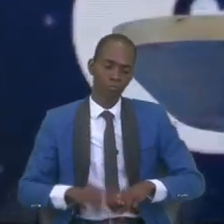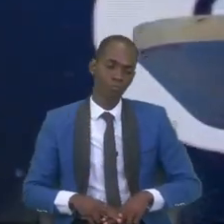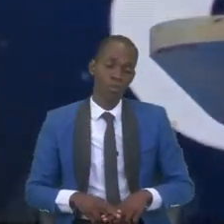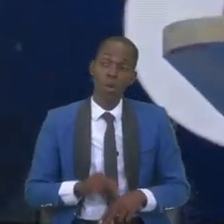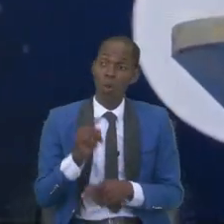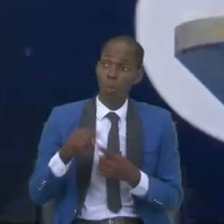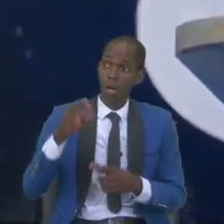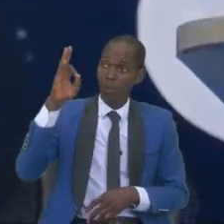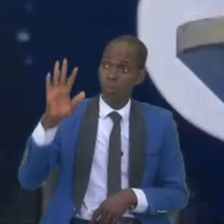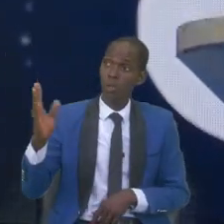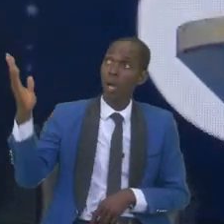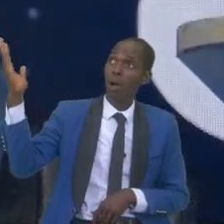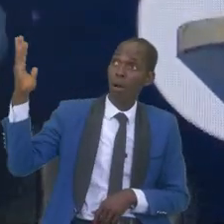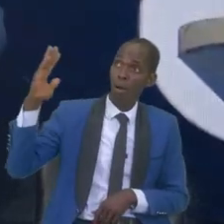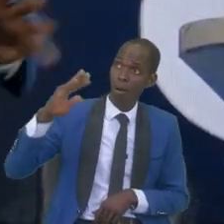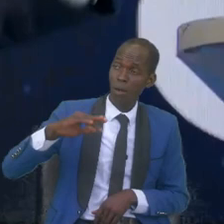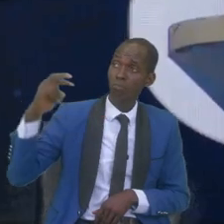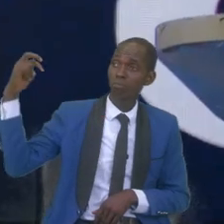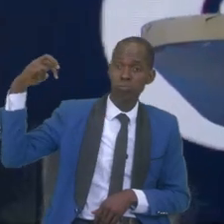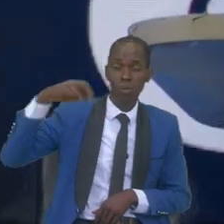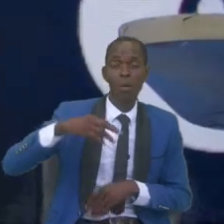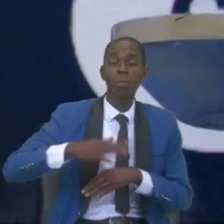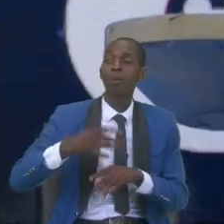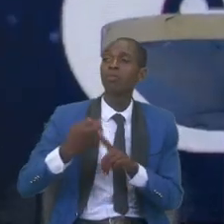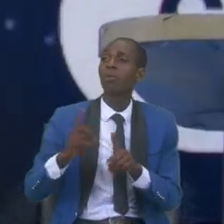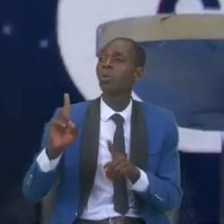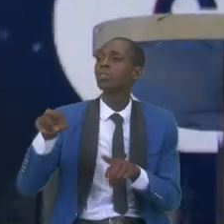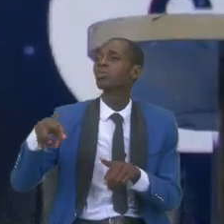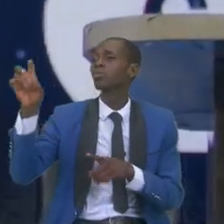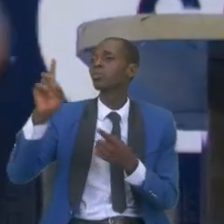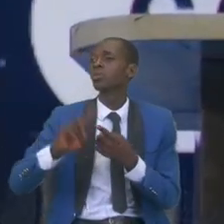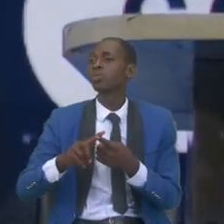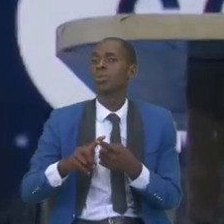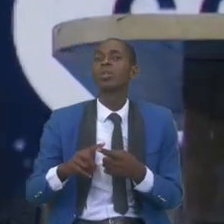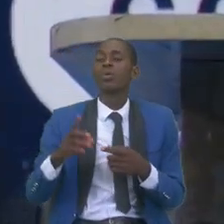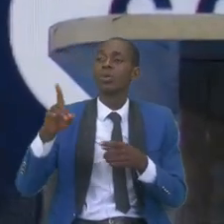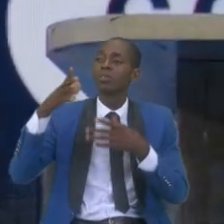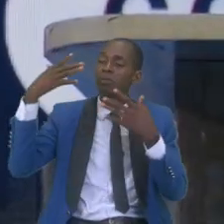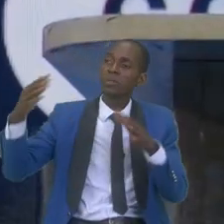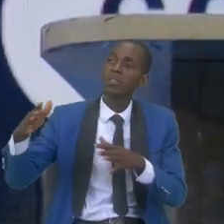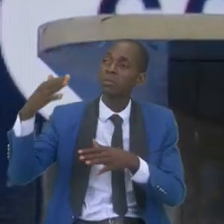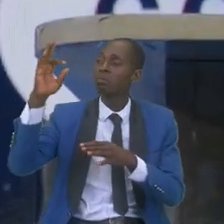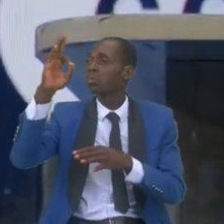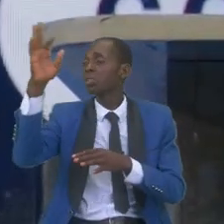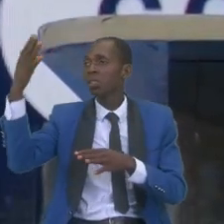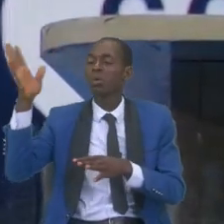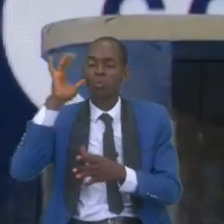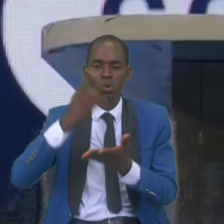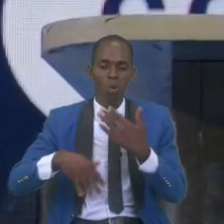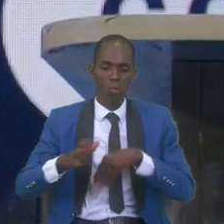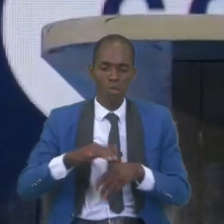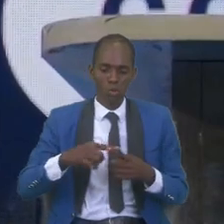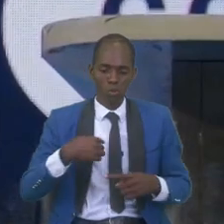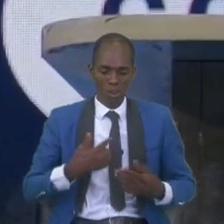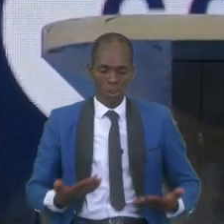comes back from where he's gone, when he, you know, gives attention to all those, he'll come back to me here, and